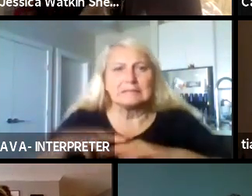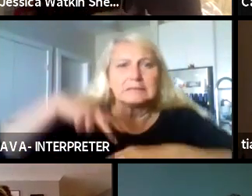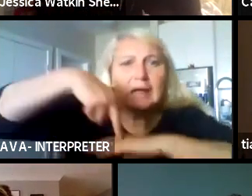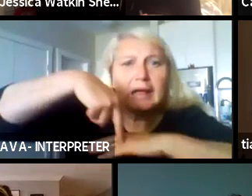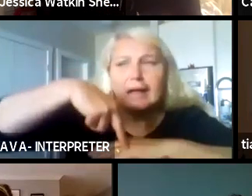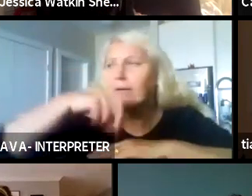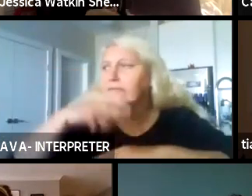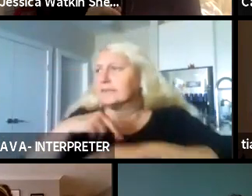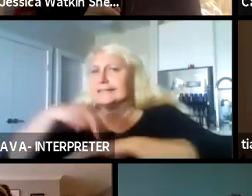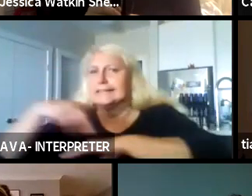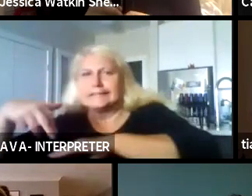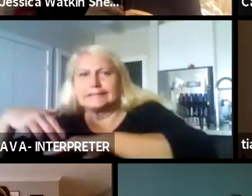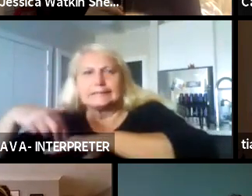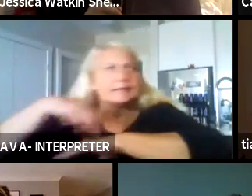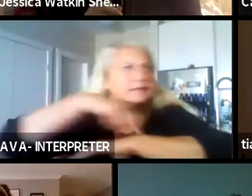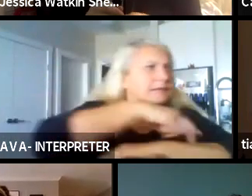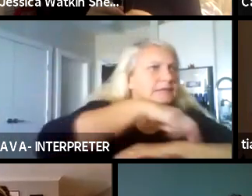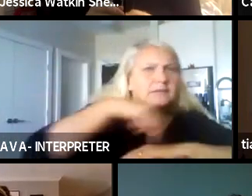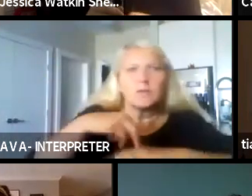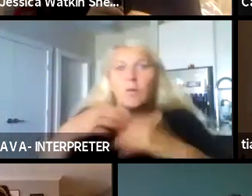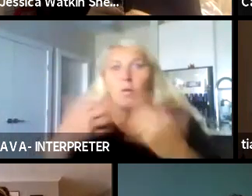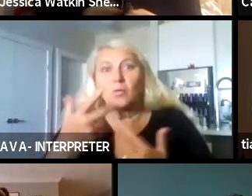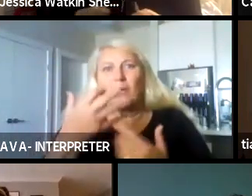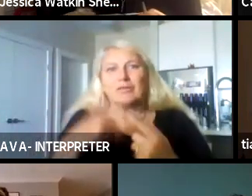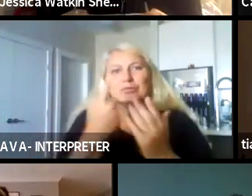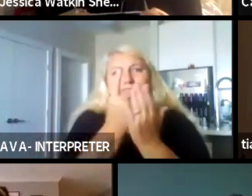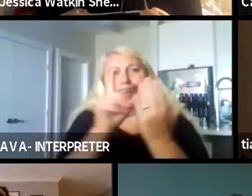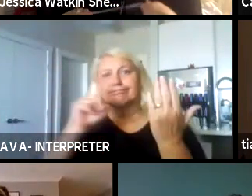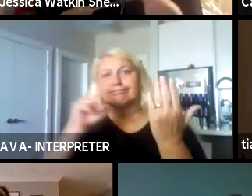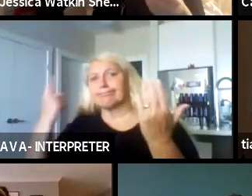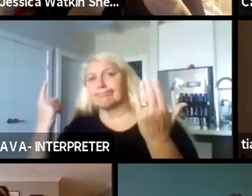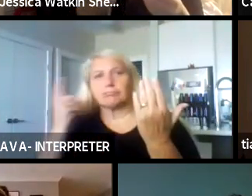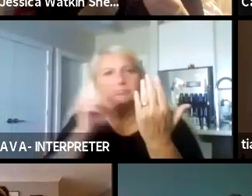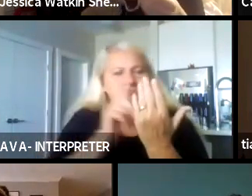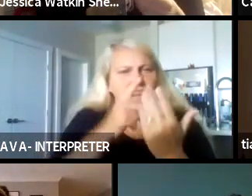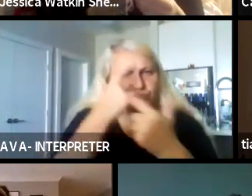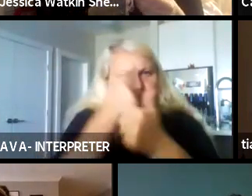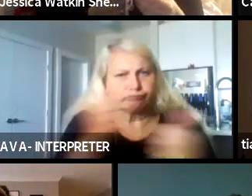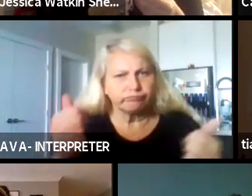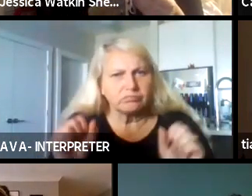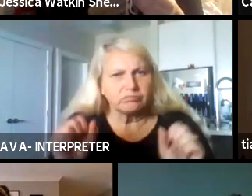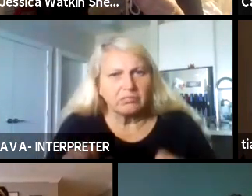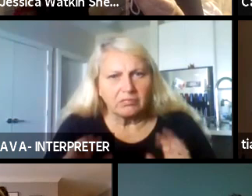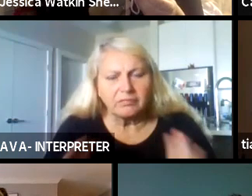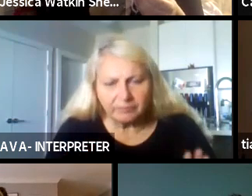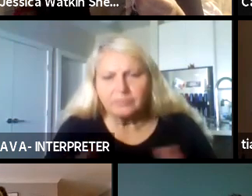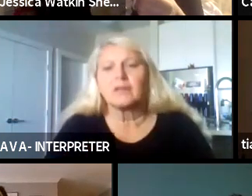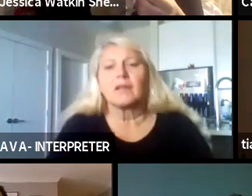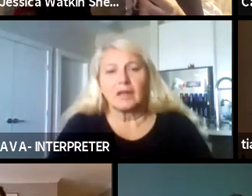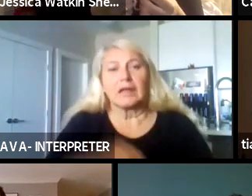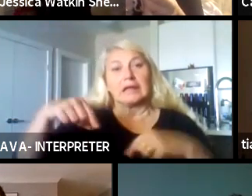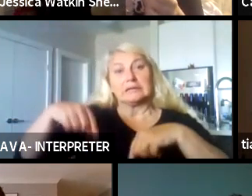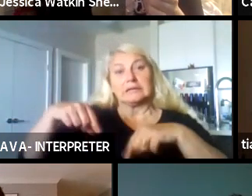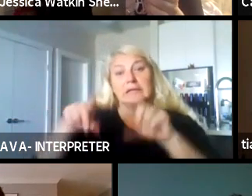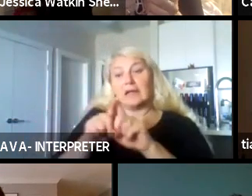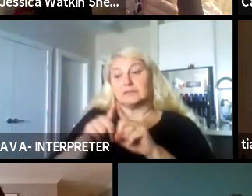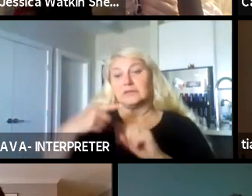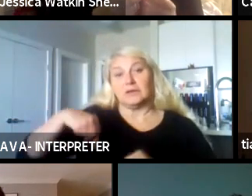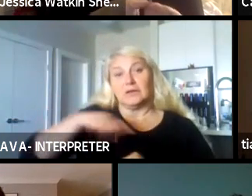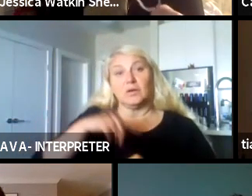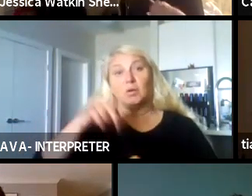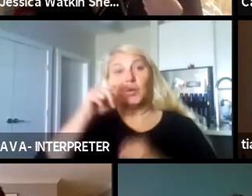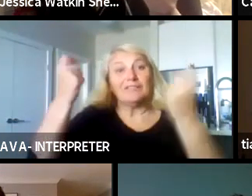to leave and return throughout the event. Also, learning from the disabled artists and organizers of the festival, I want to be with you